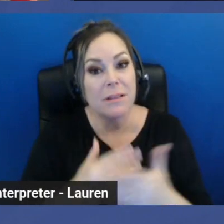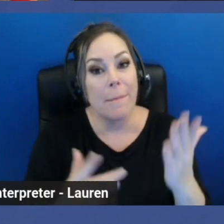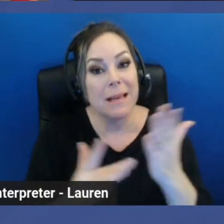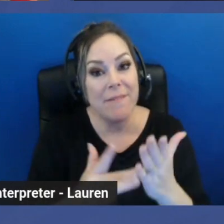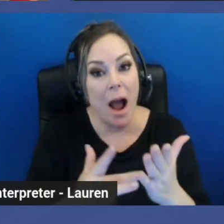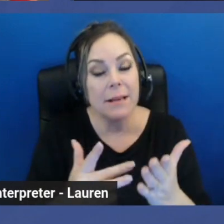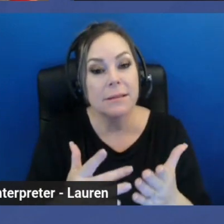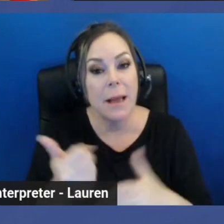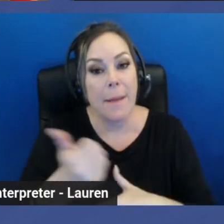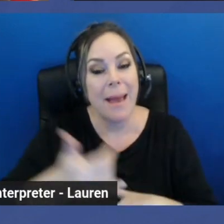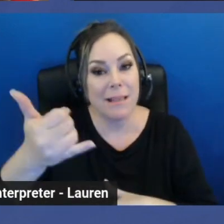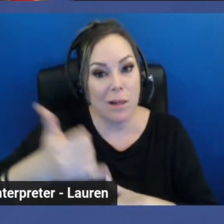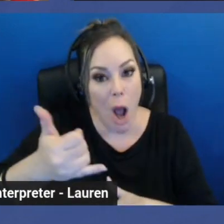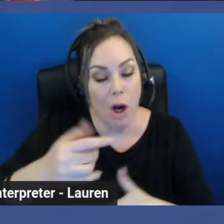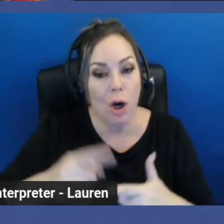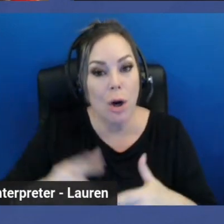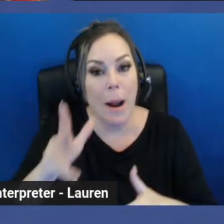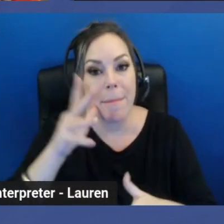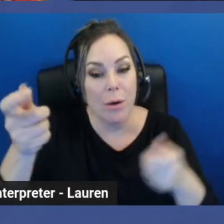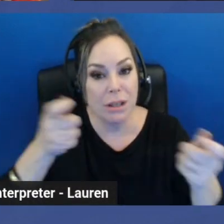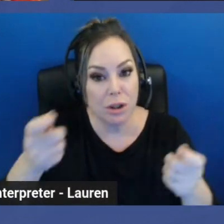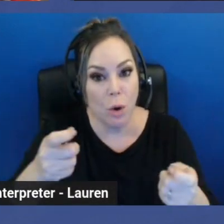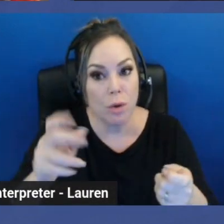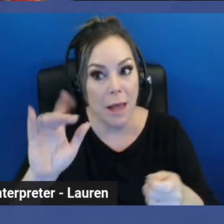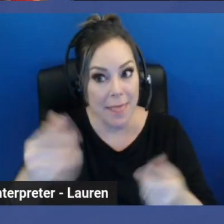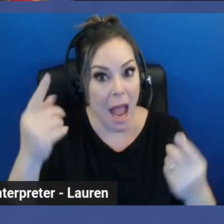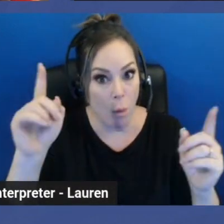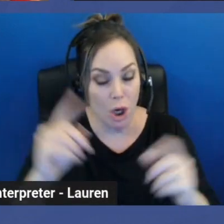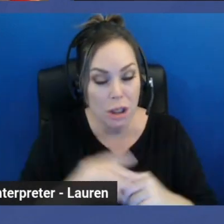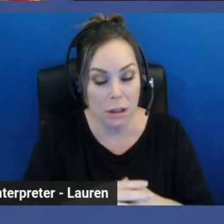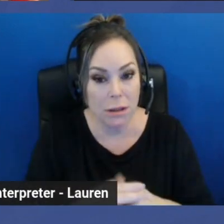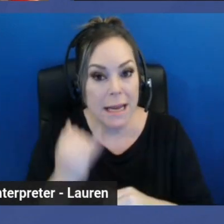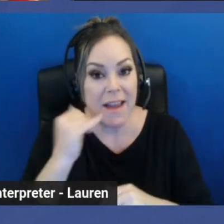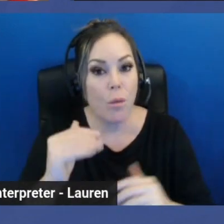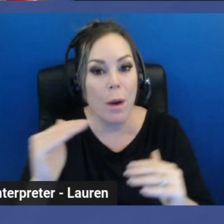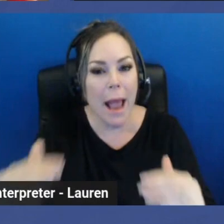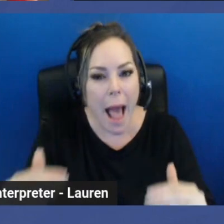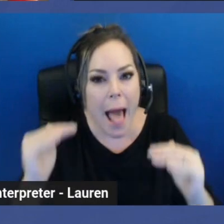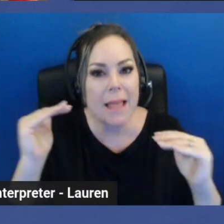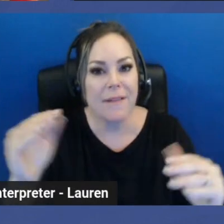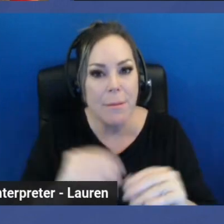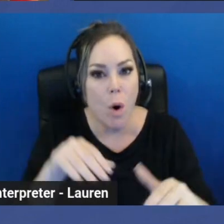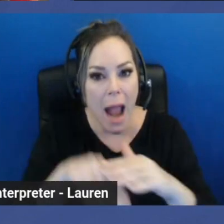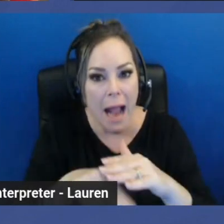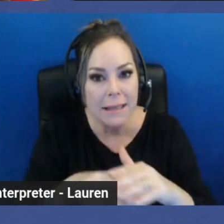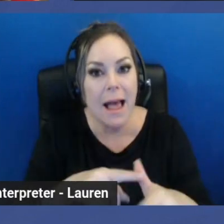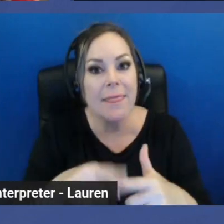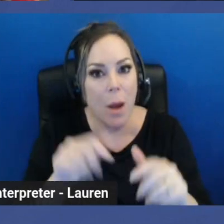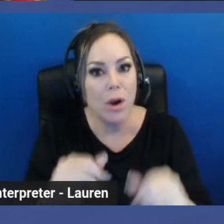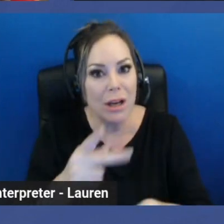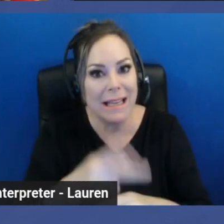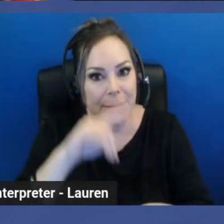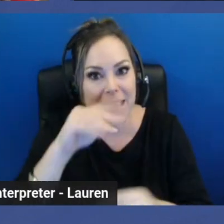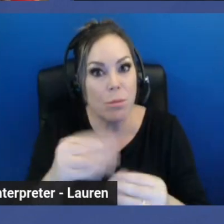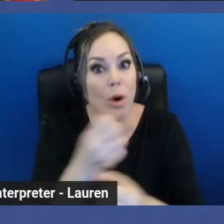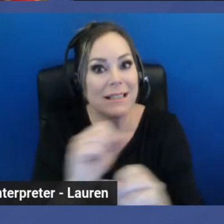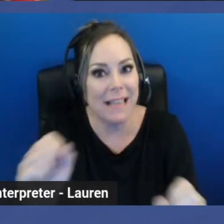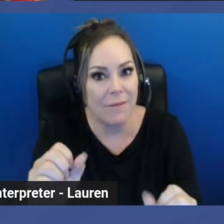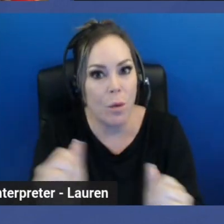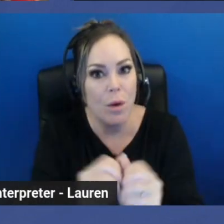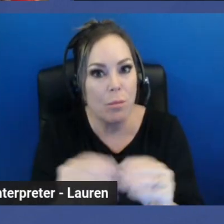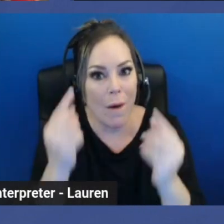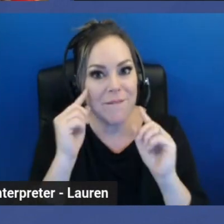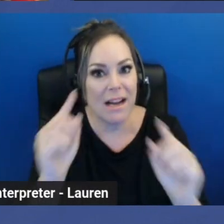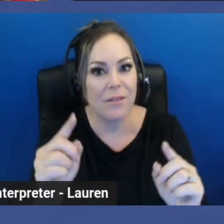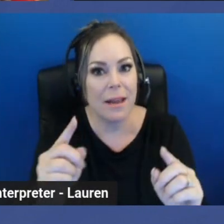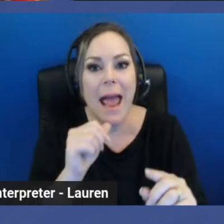blockers, parental controls. These things do work, and if we elevated access to them, we could actually keep kids safe more effectively